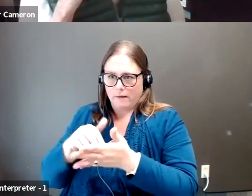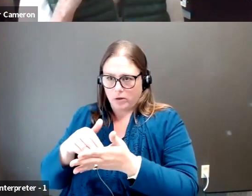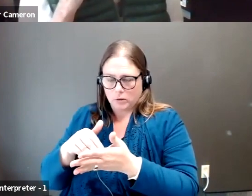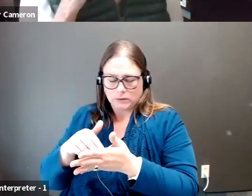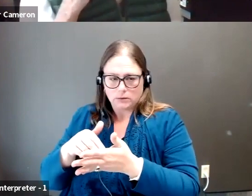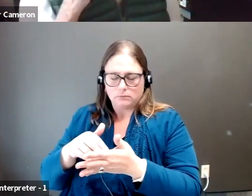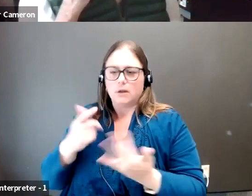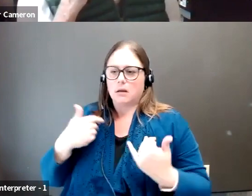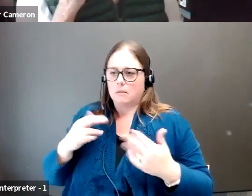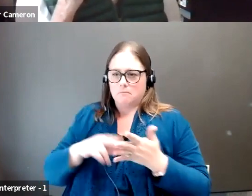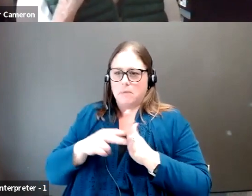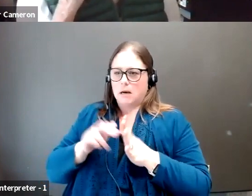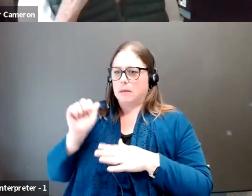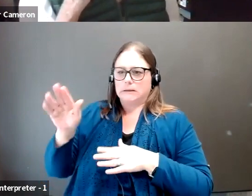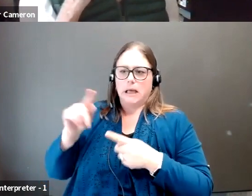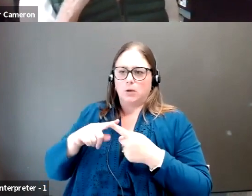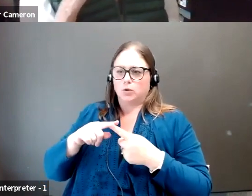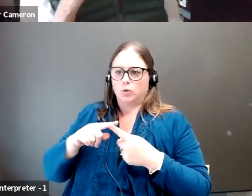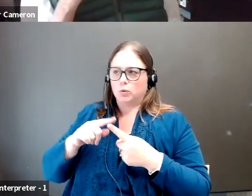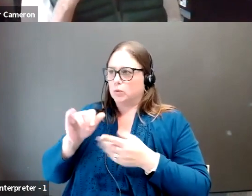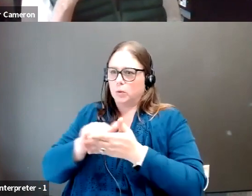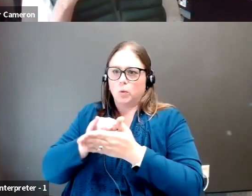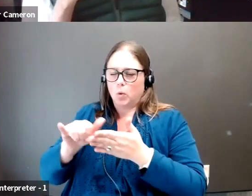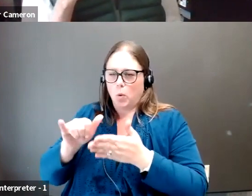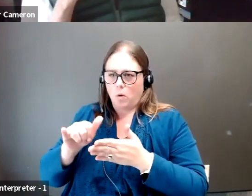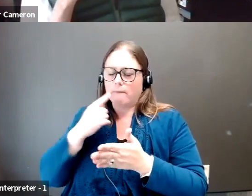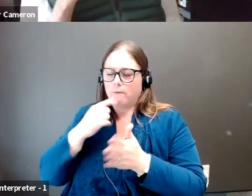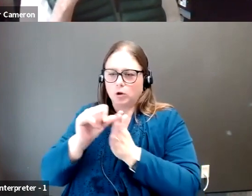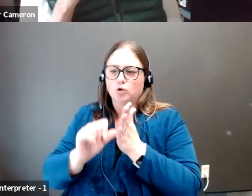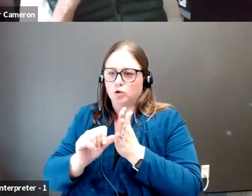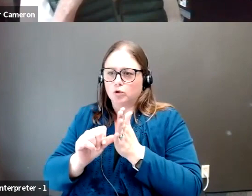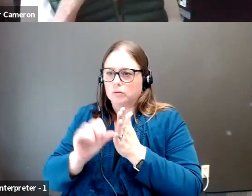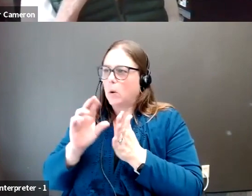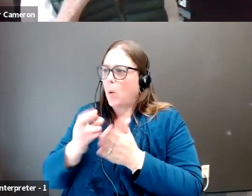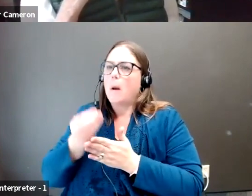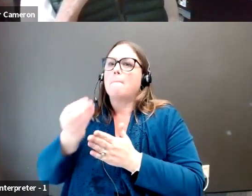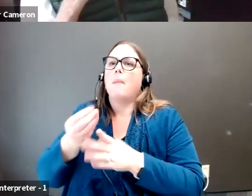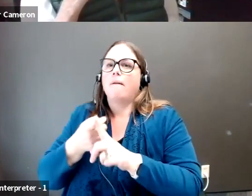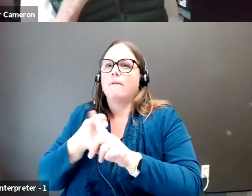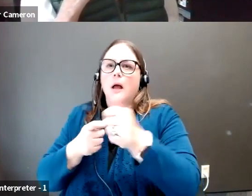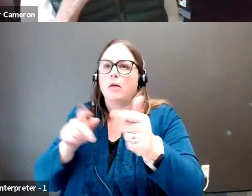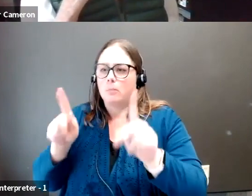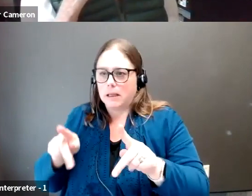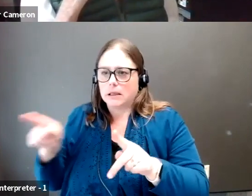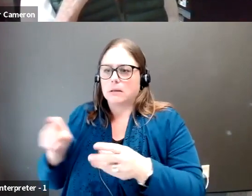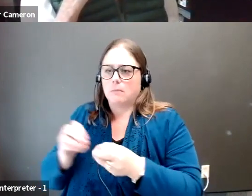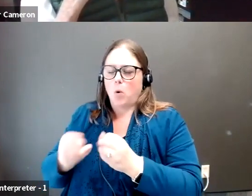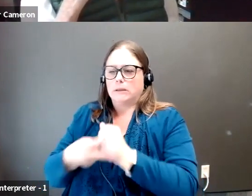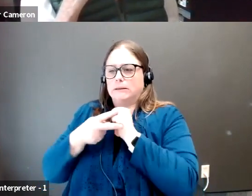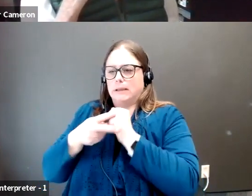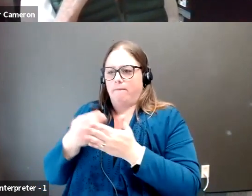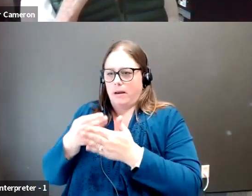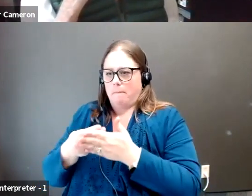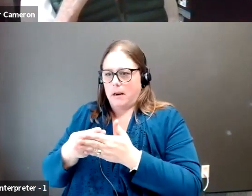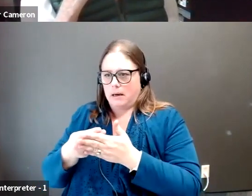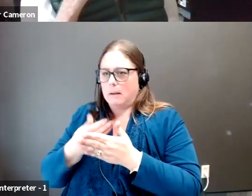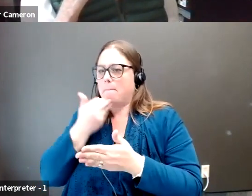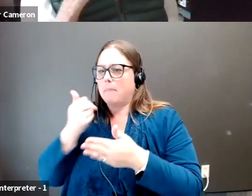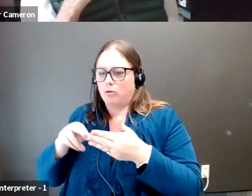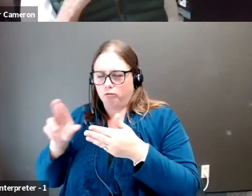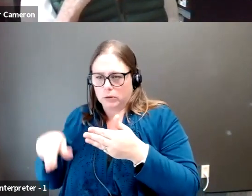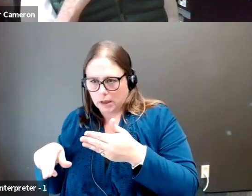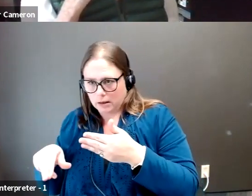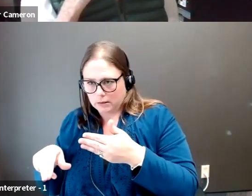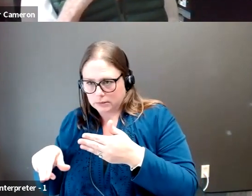surgery if I have to, or I'm going to buy it somewhere if I need to, because in the end, it's cheaper and it's providing better outcomes, and I'm accountable for the